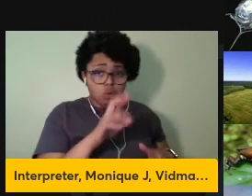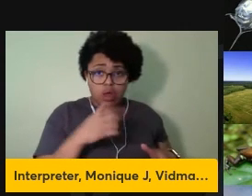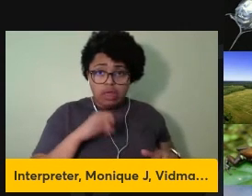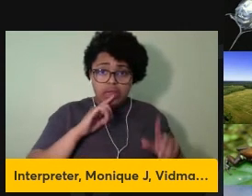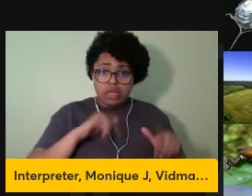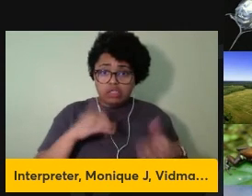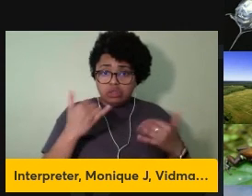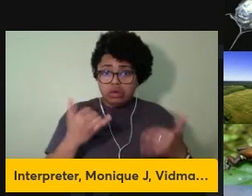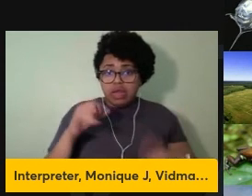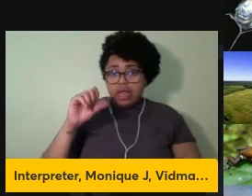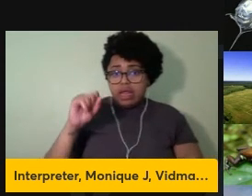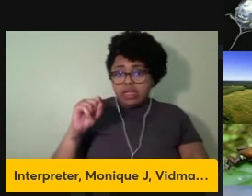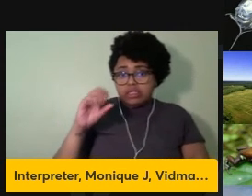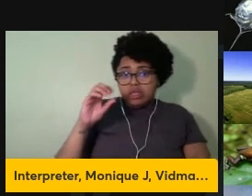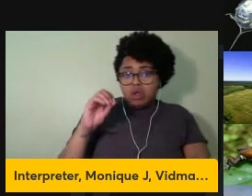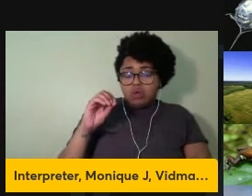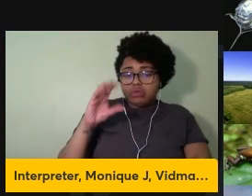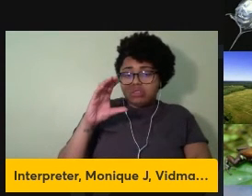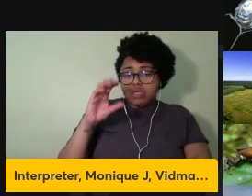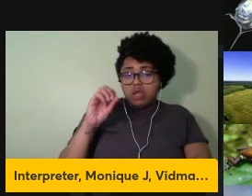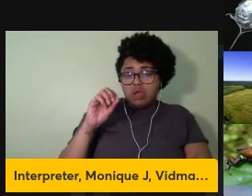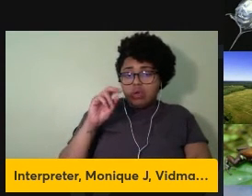It's